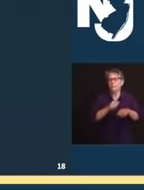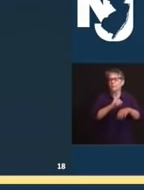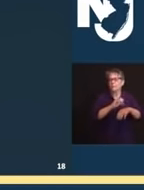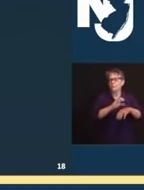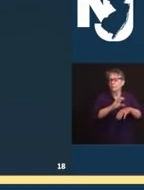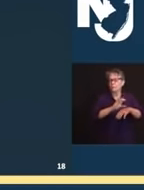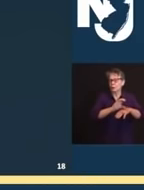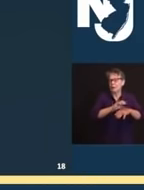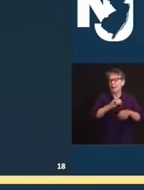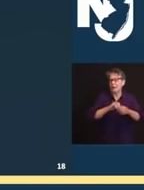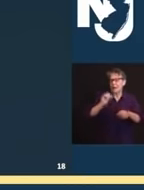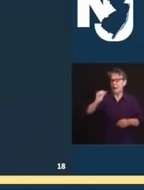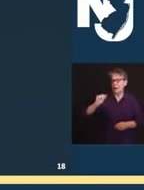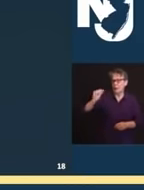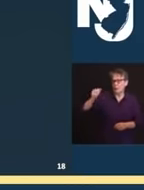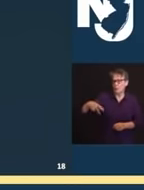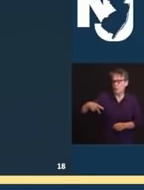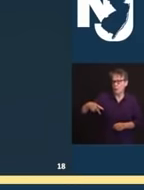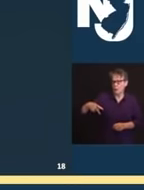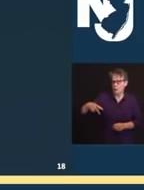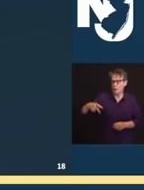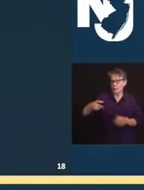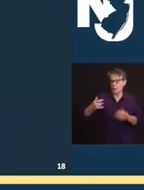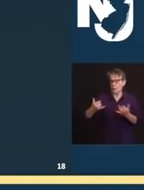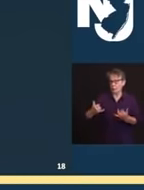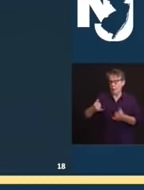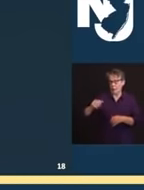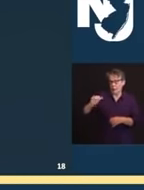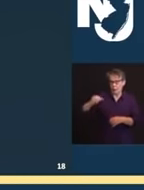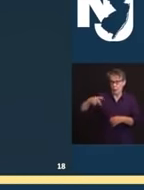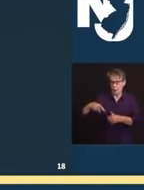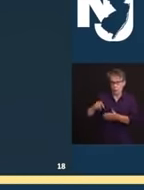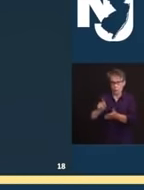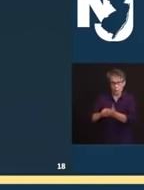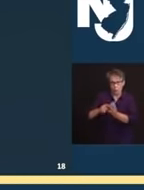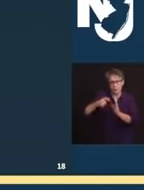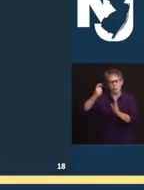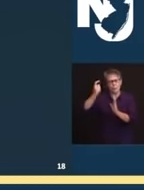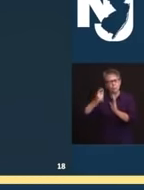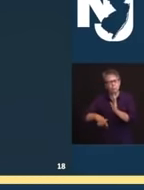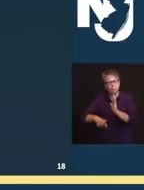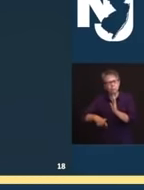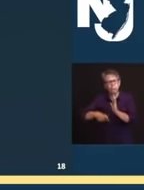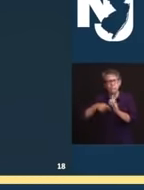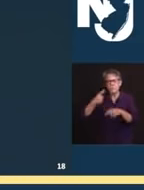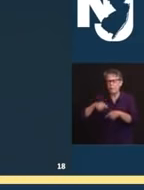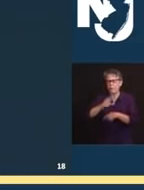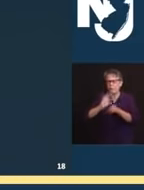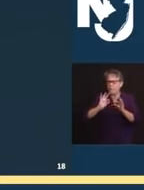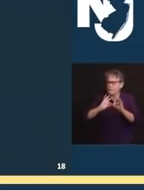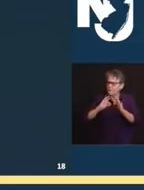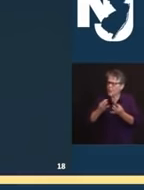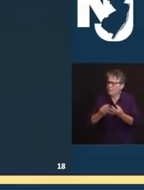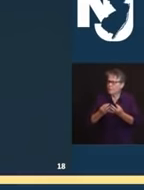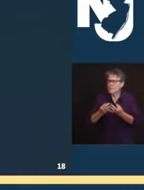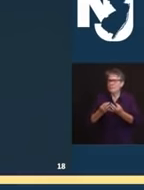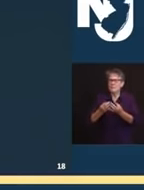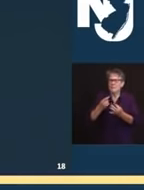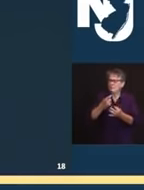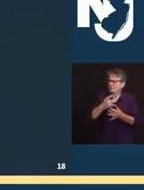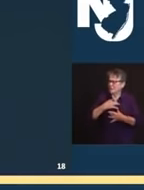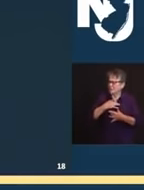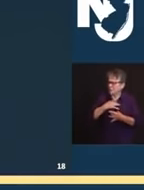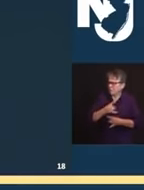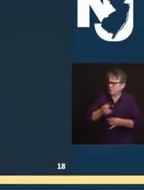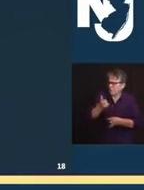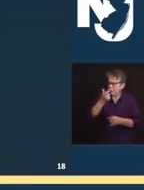in today's Asbury Park Press, quite fittingly, about the pastor and his family and his extraordinary life. He was also, by the way, the team